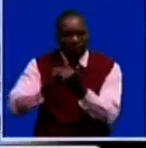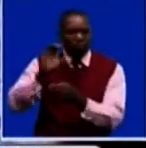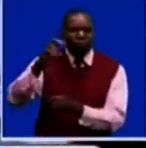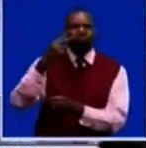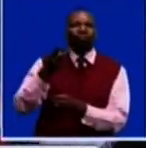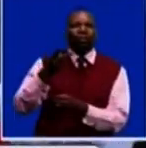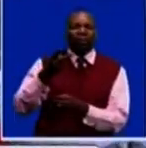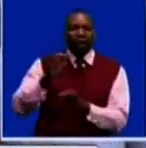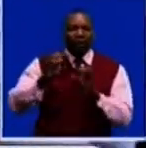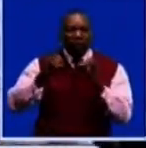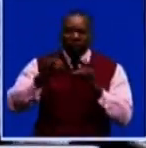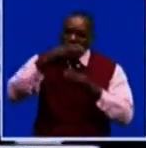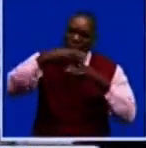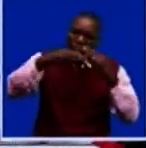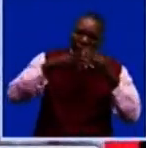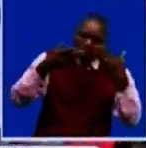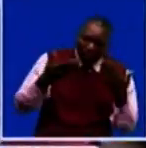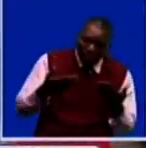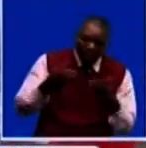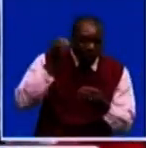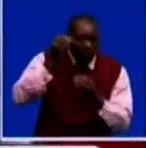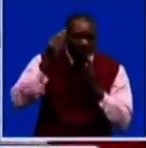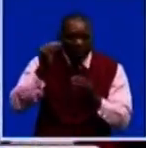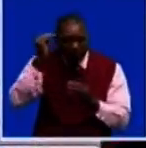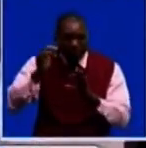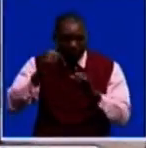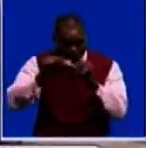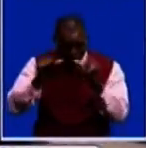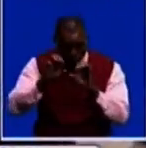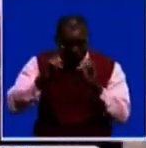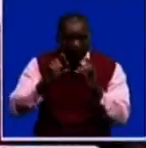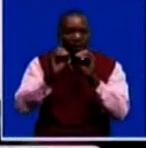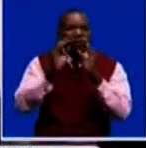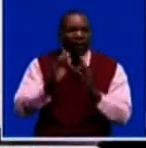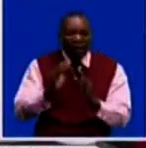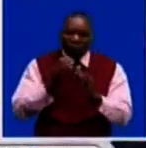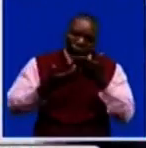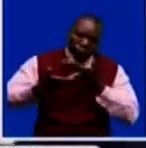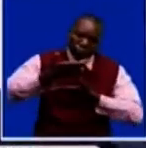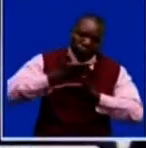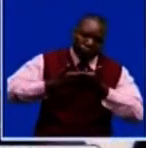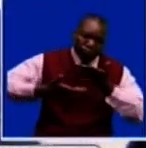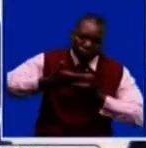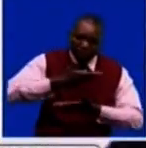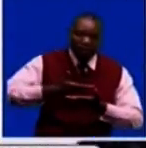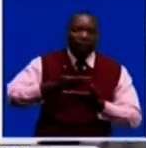projects and to meet Minister of General Education officers and teachers. Mr. Mabumba has started his tour of selected